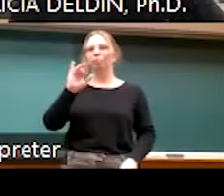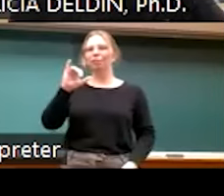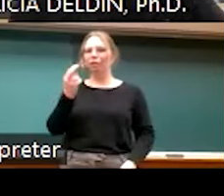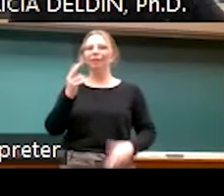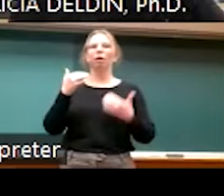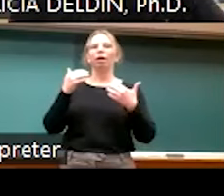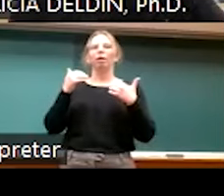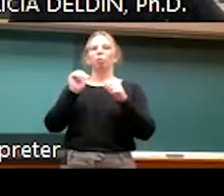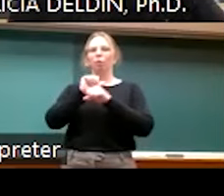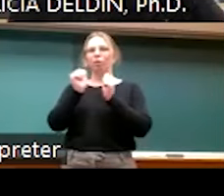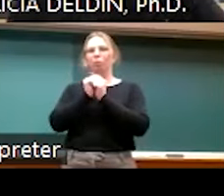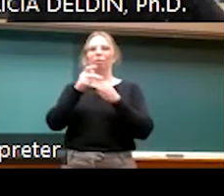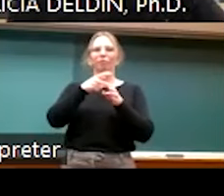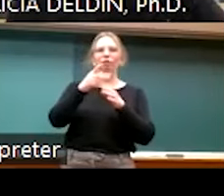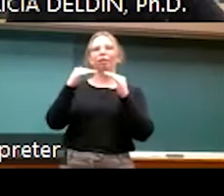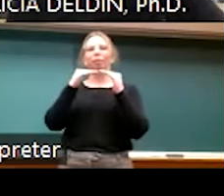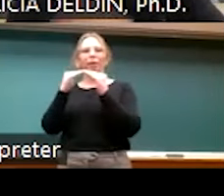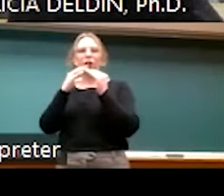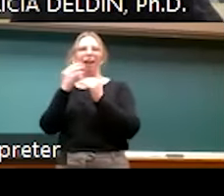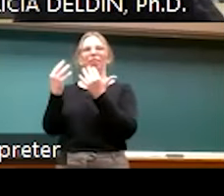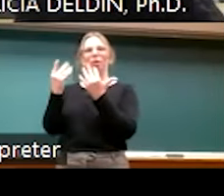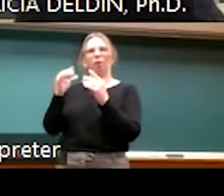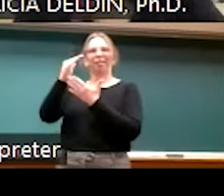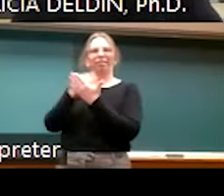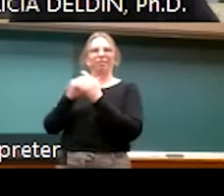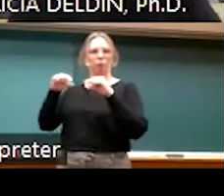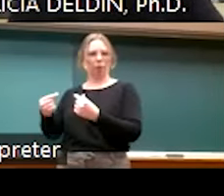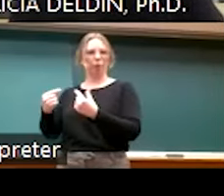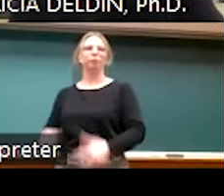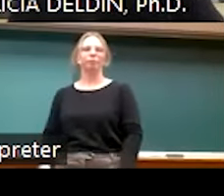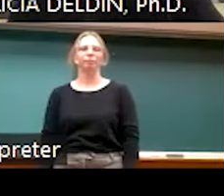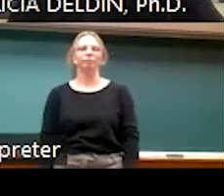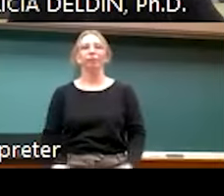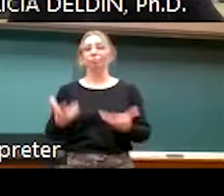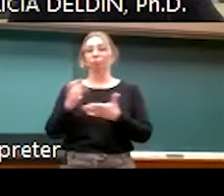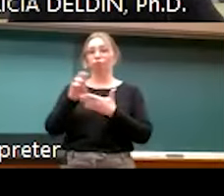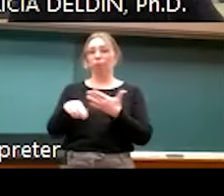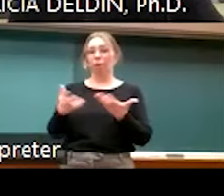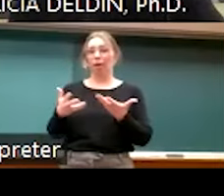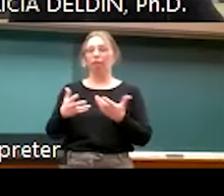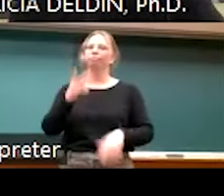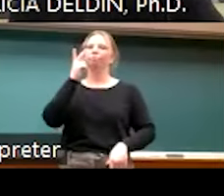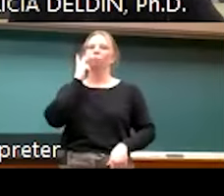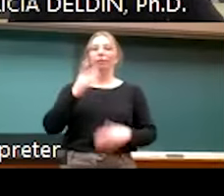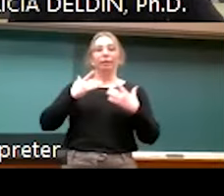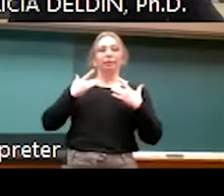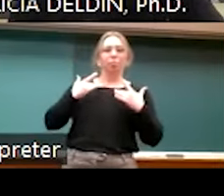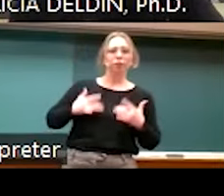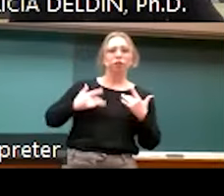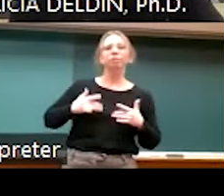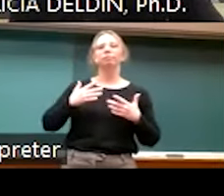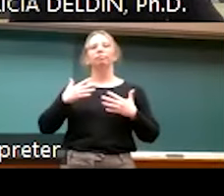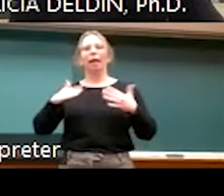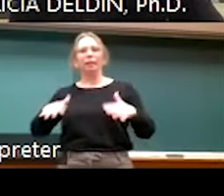waitlist groups. And what did we see? We saw significant decreases in depression and anxiety in the